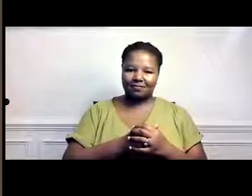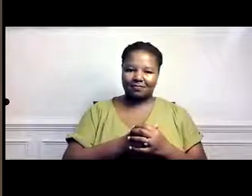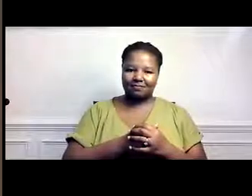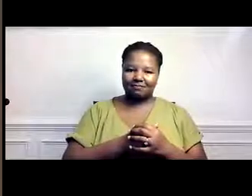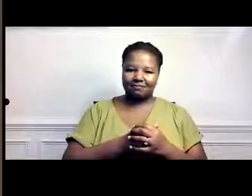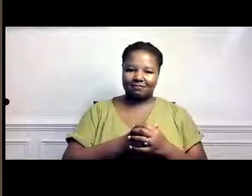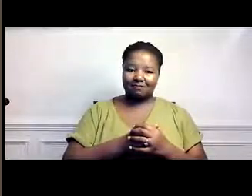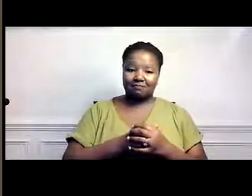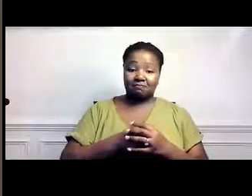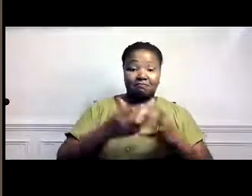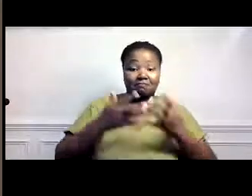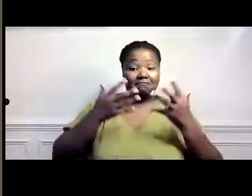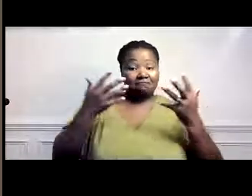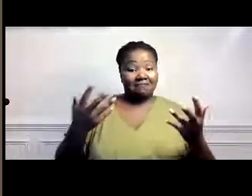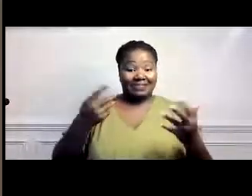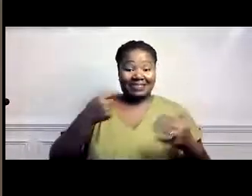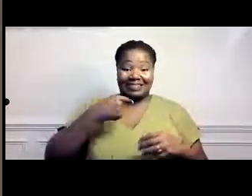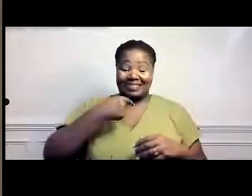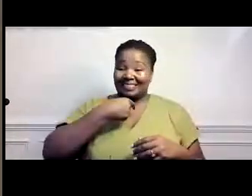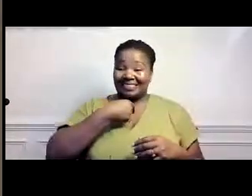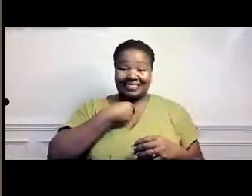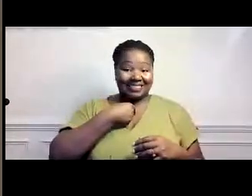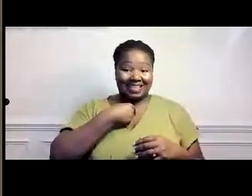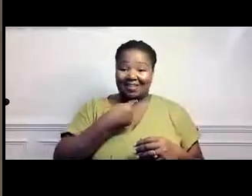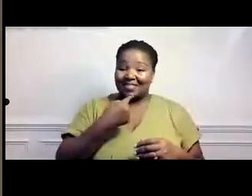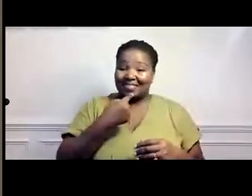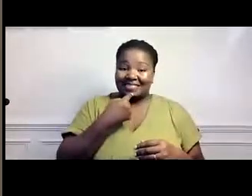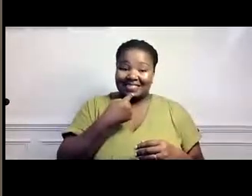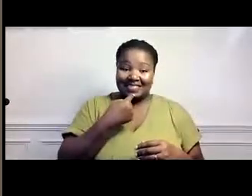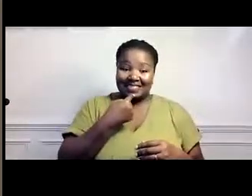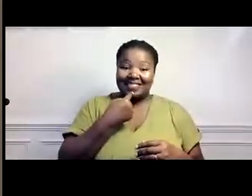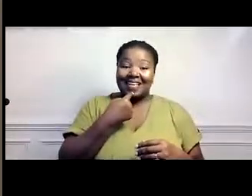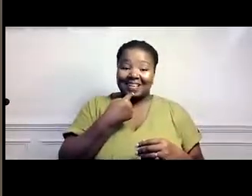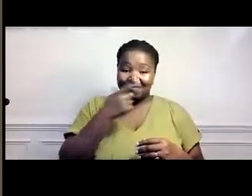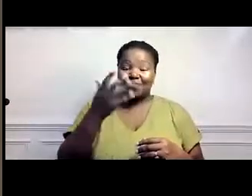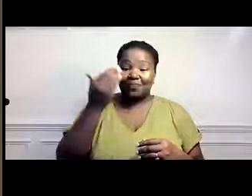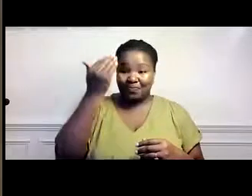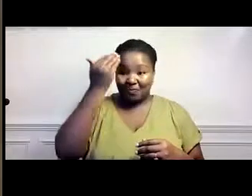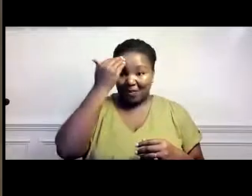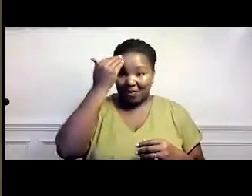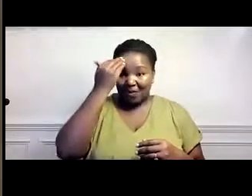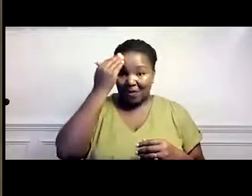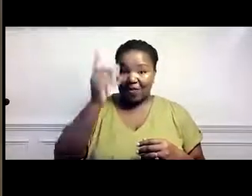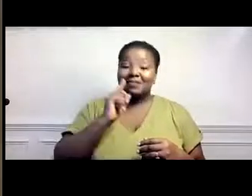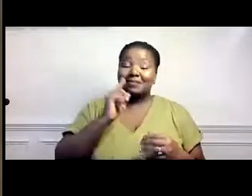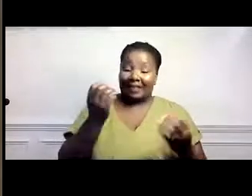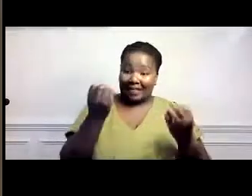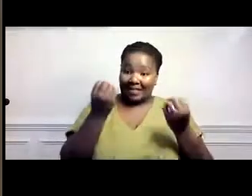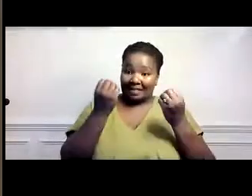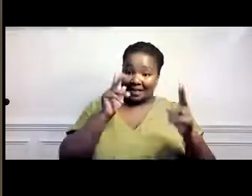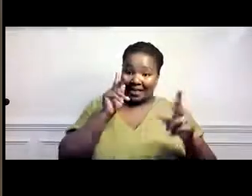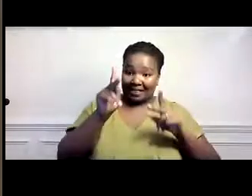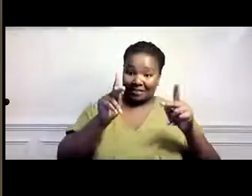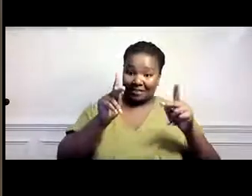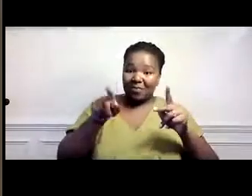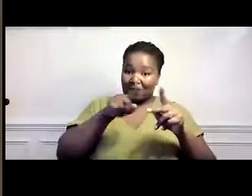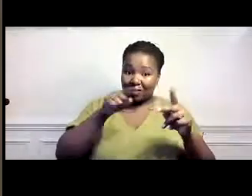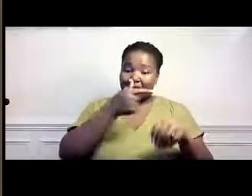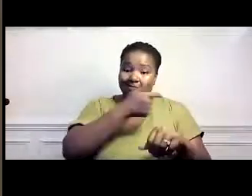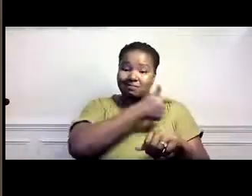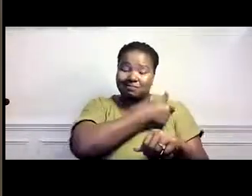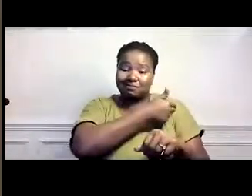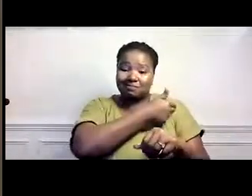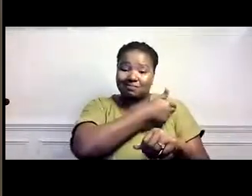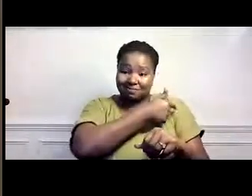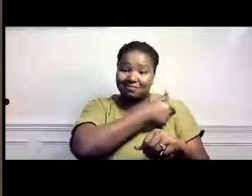I would just say still, and look at all the numbers of people who have taken the vaccine